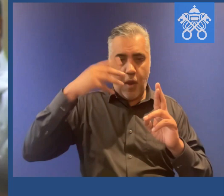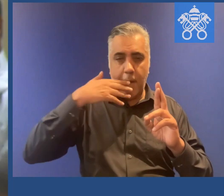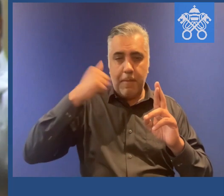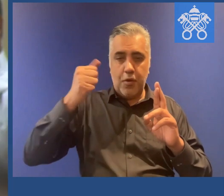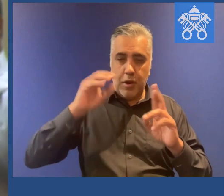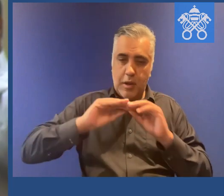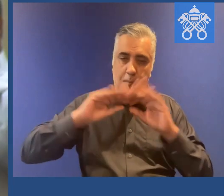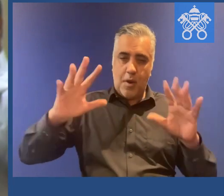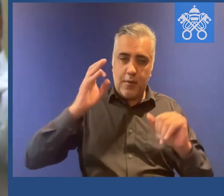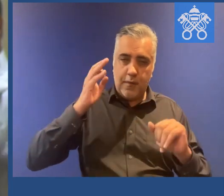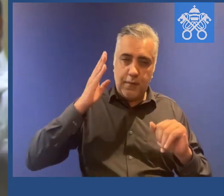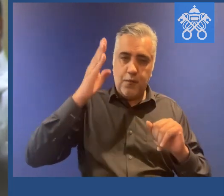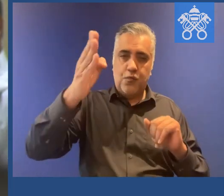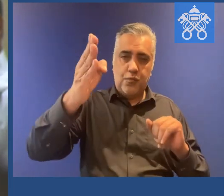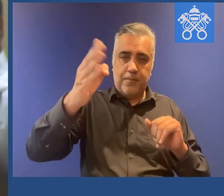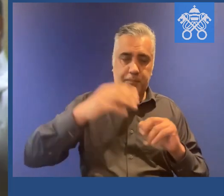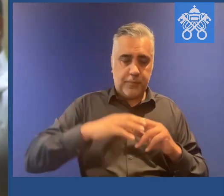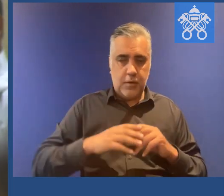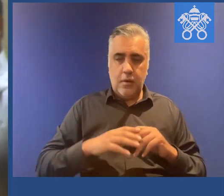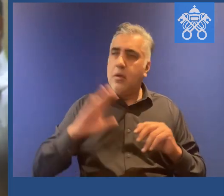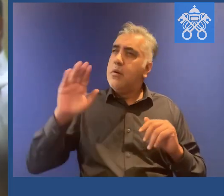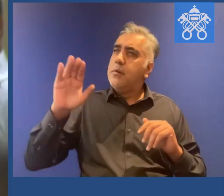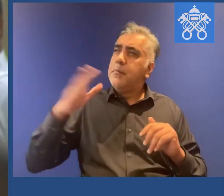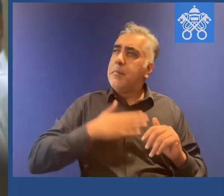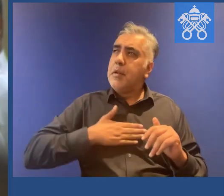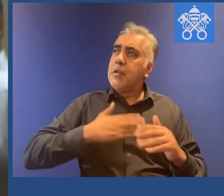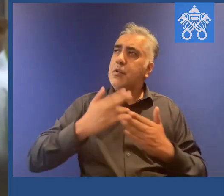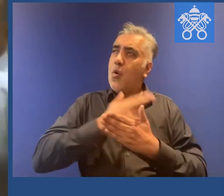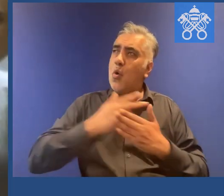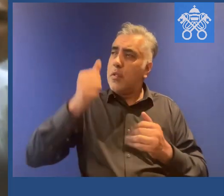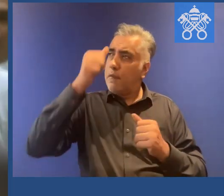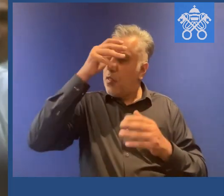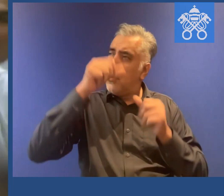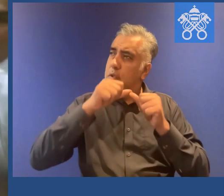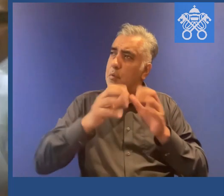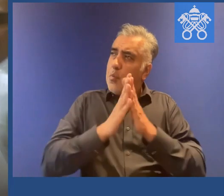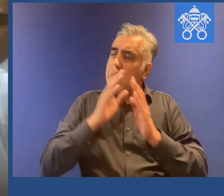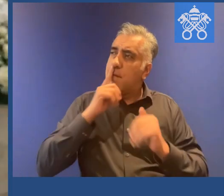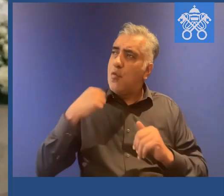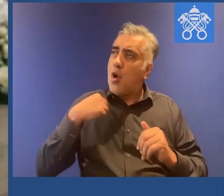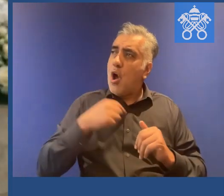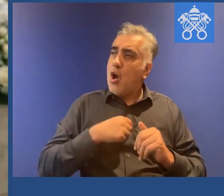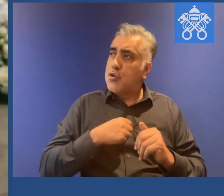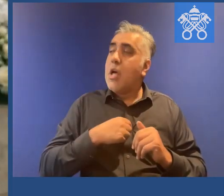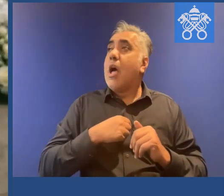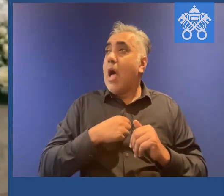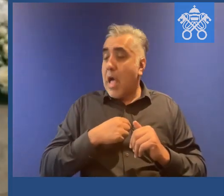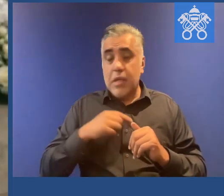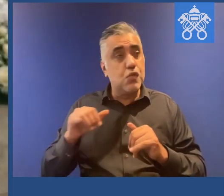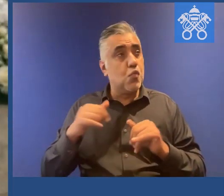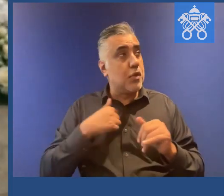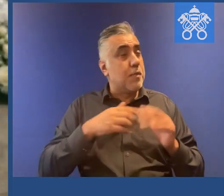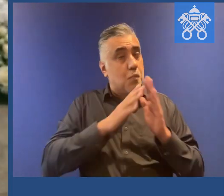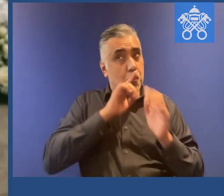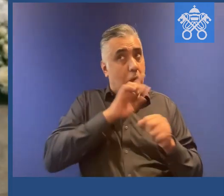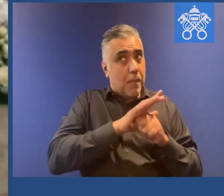and brighter future. Please, Holy Father, continue praying for us, just as we promise